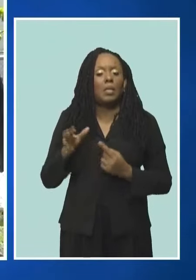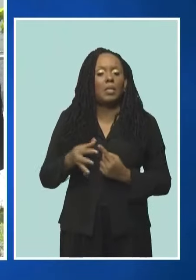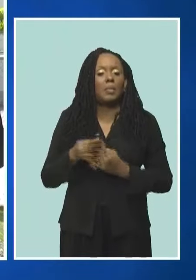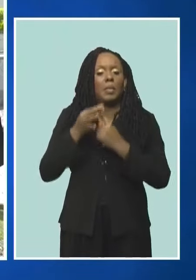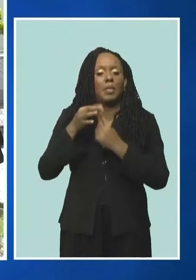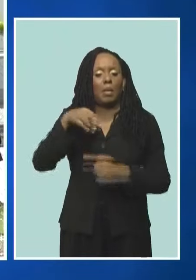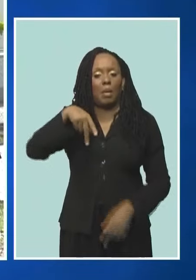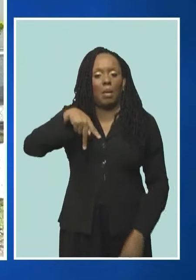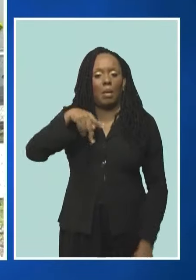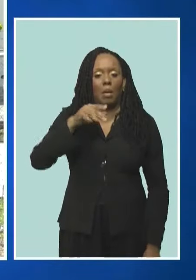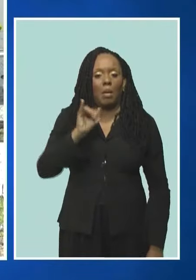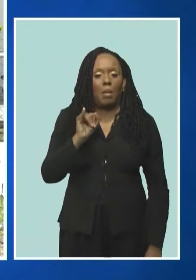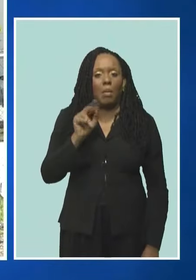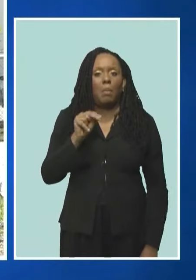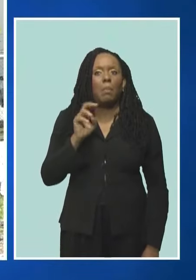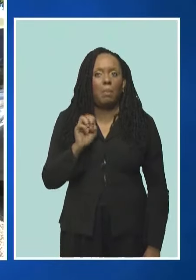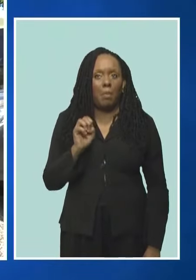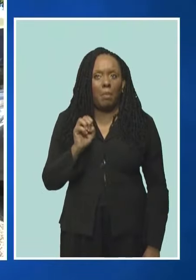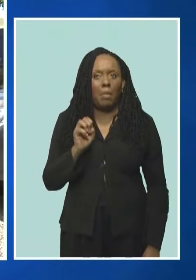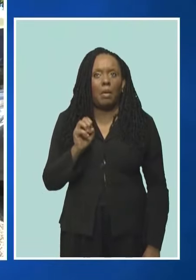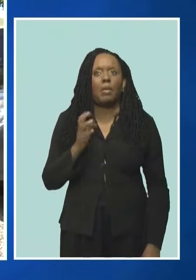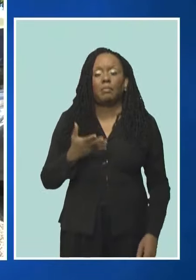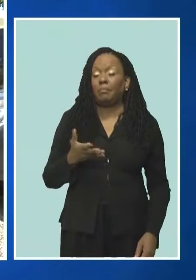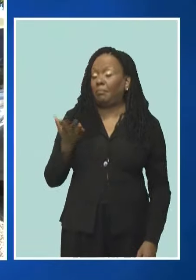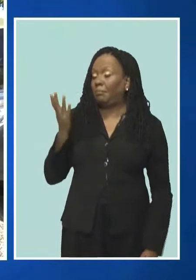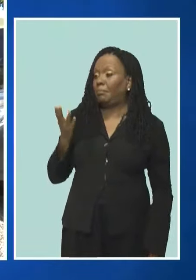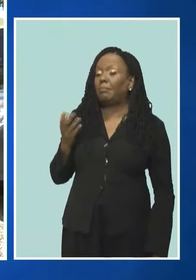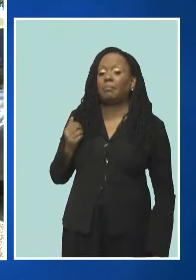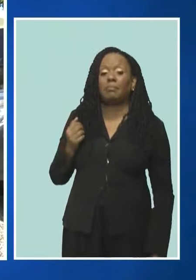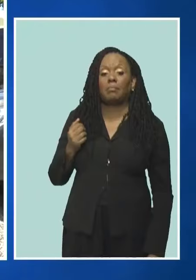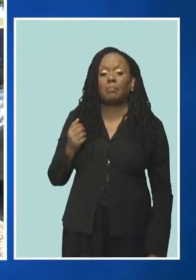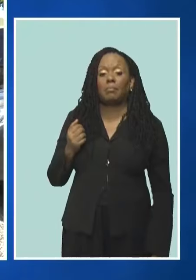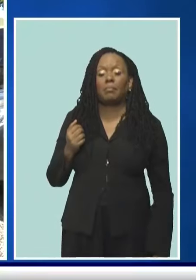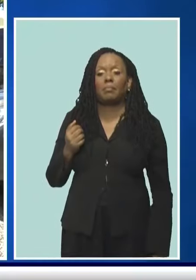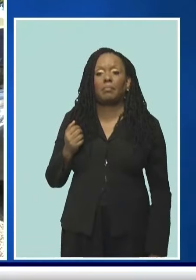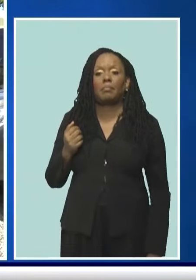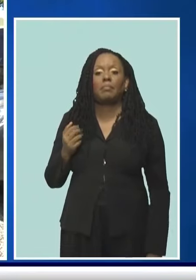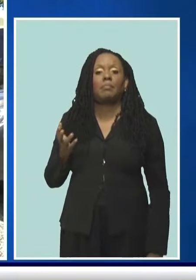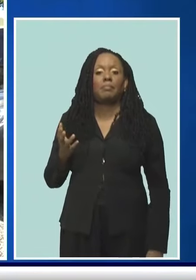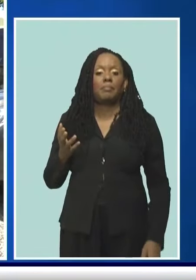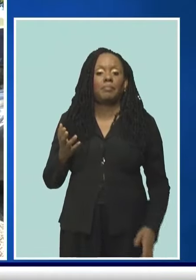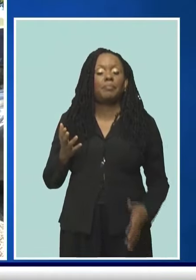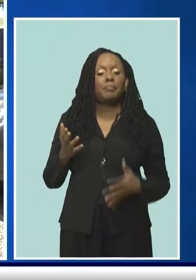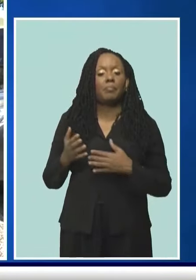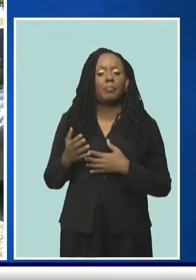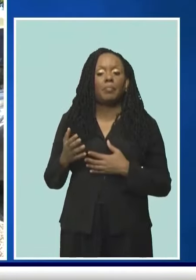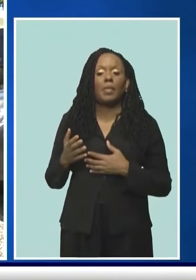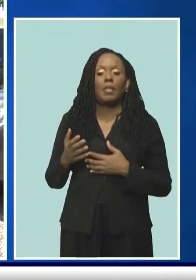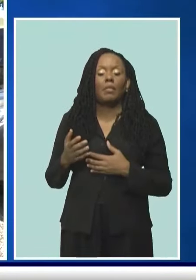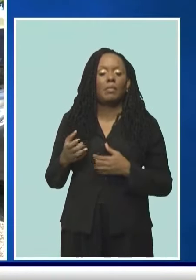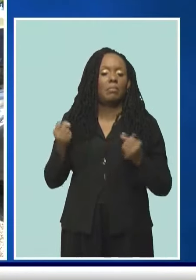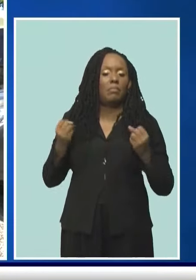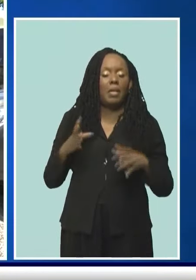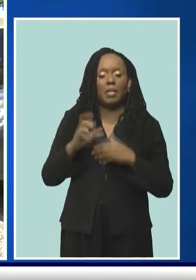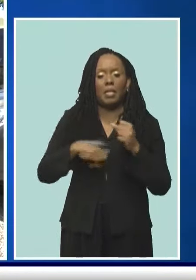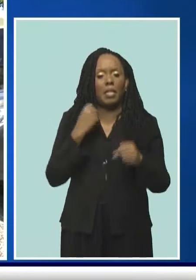hull planks might be harder to get. Over the years, we're having a problem with the Honduras pine specifically for